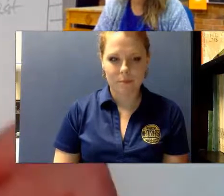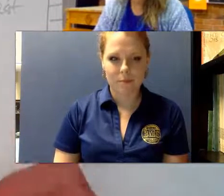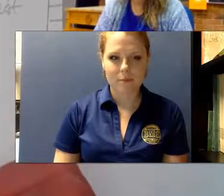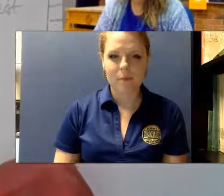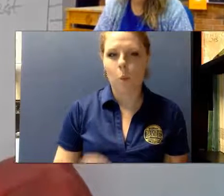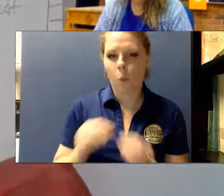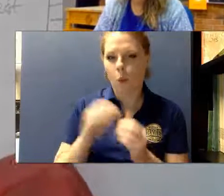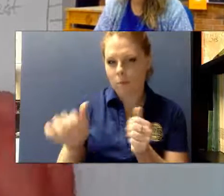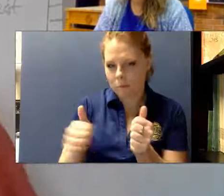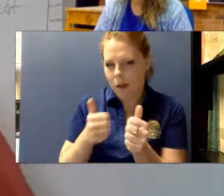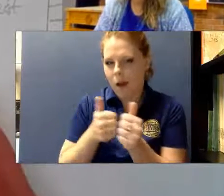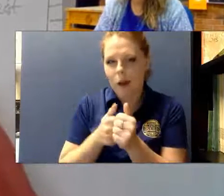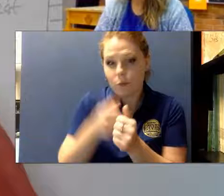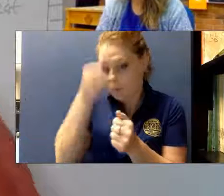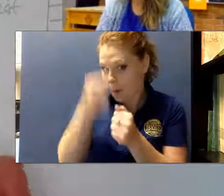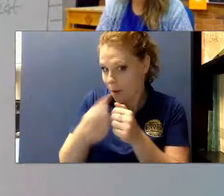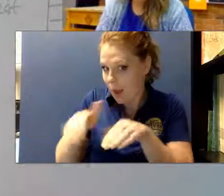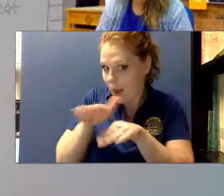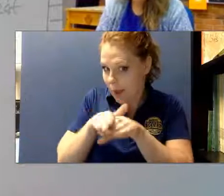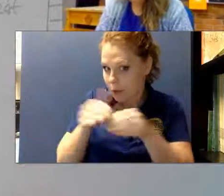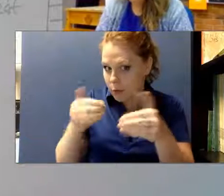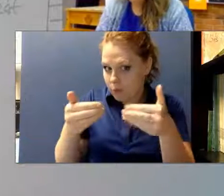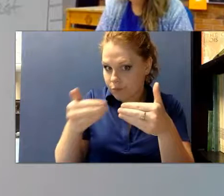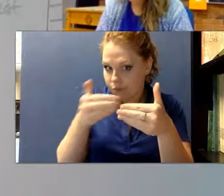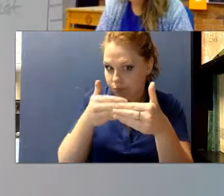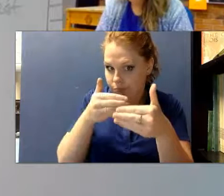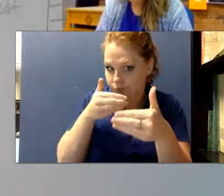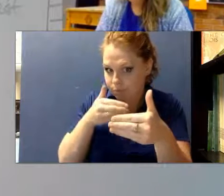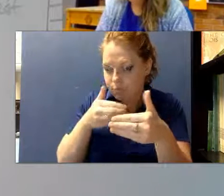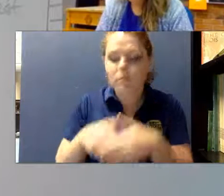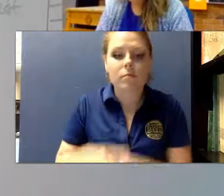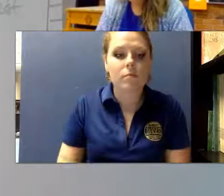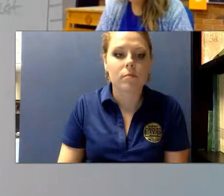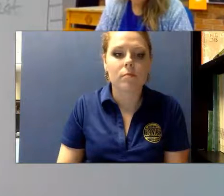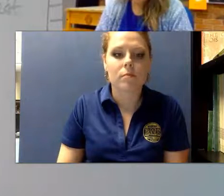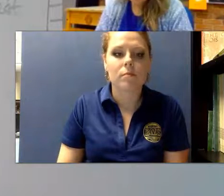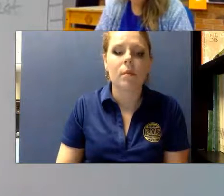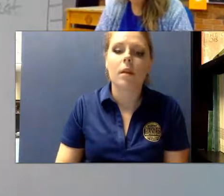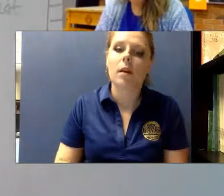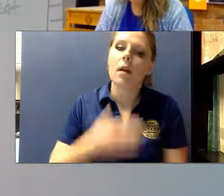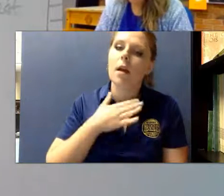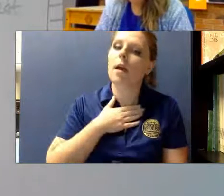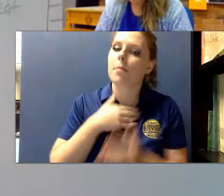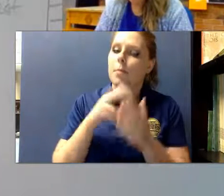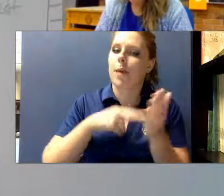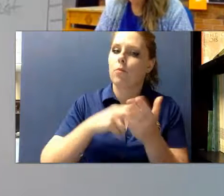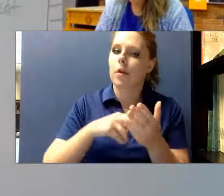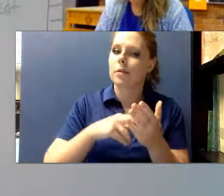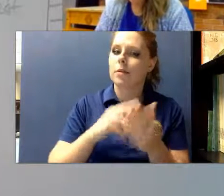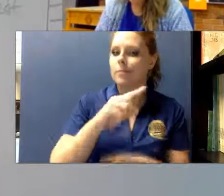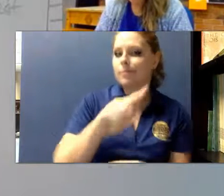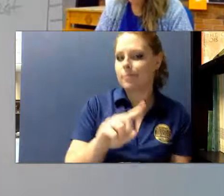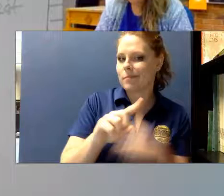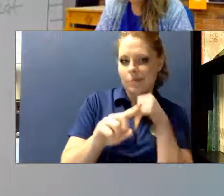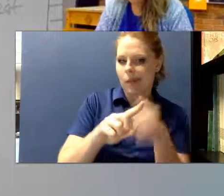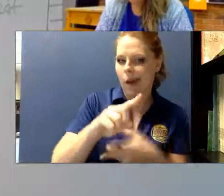back behind. So I'm layering them. And then I've got my paintbrush at a diagonal also to add more